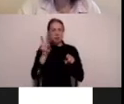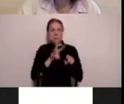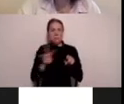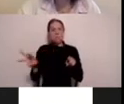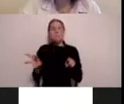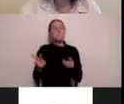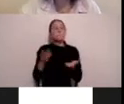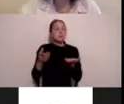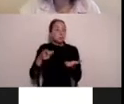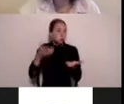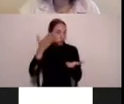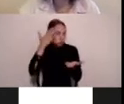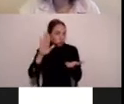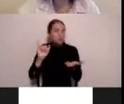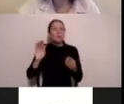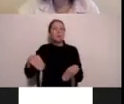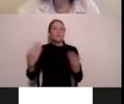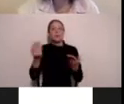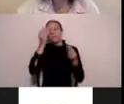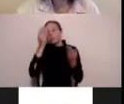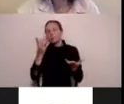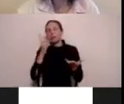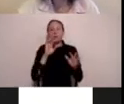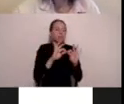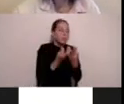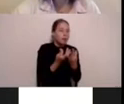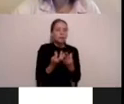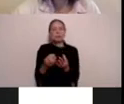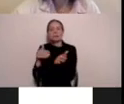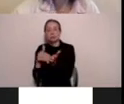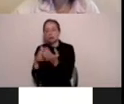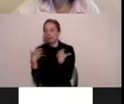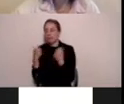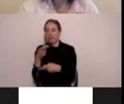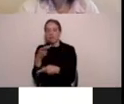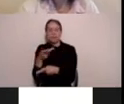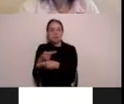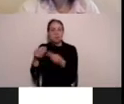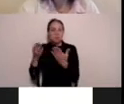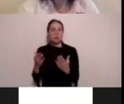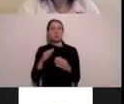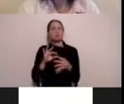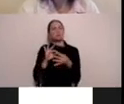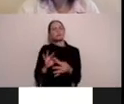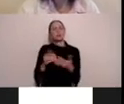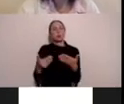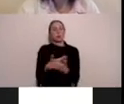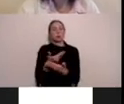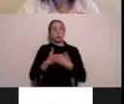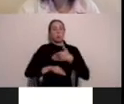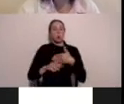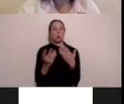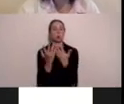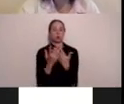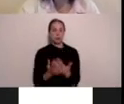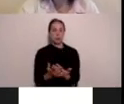provides information for families and healthcare providers on newborn screening. And newborn screening is a public health service that checks babies for